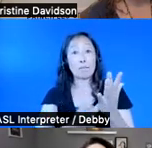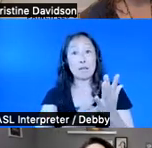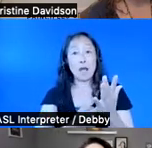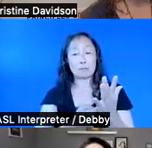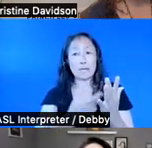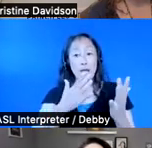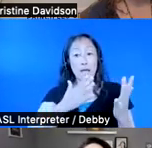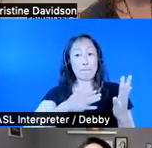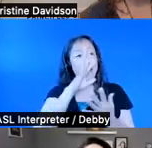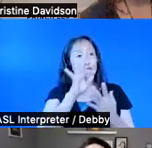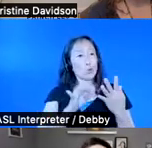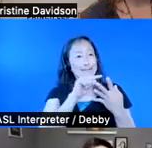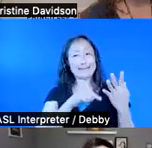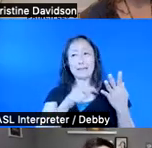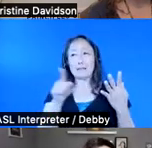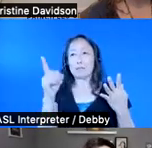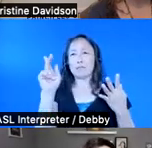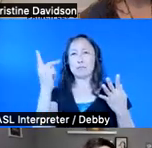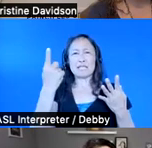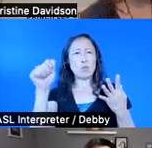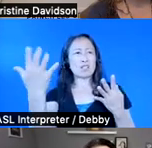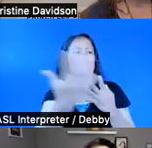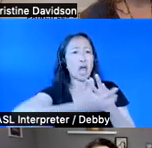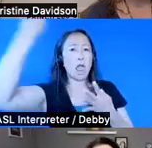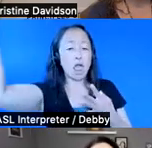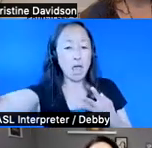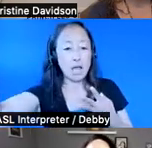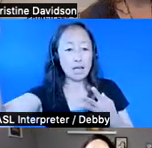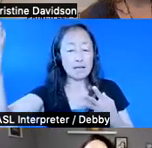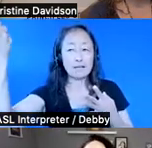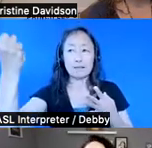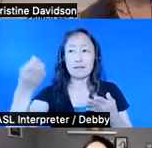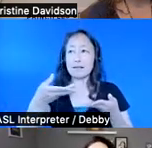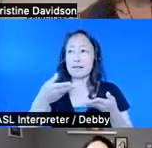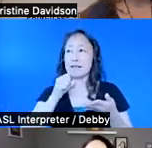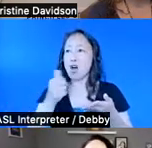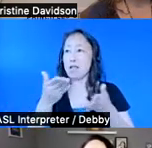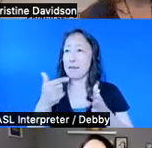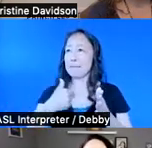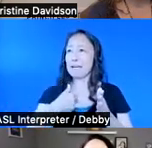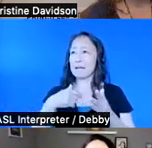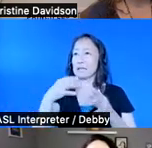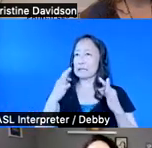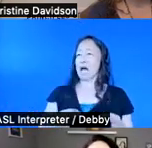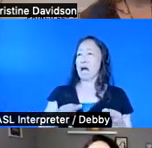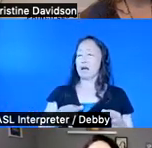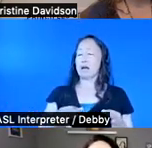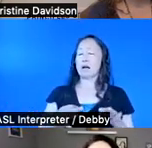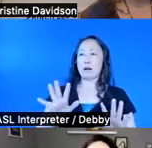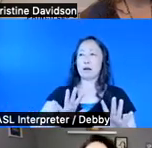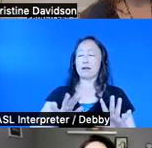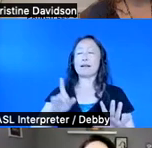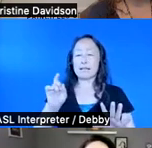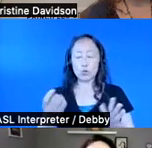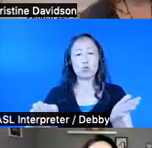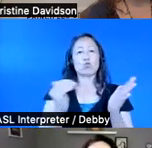survivors to help them to be able to regain that sense of control over their own